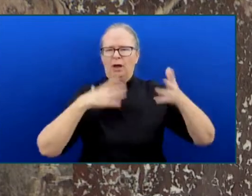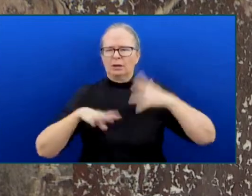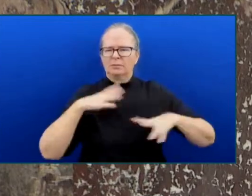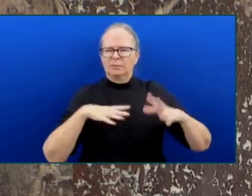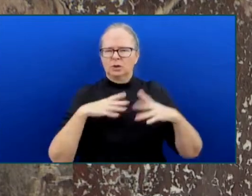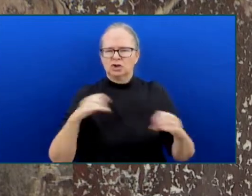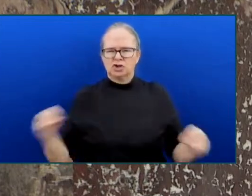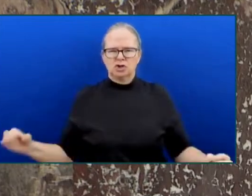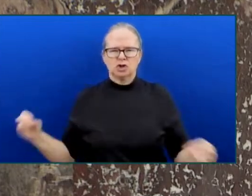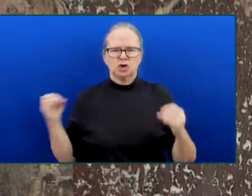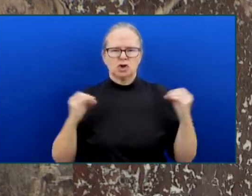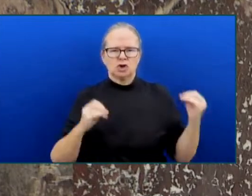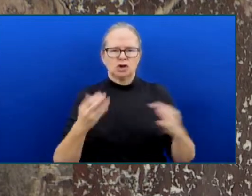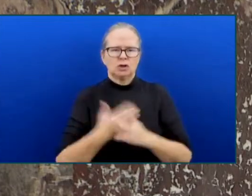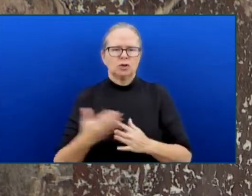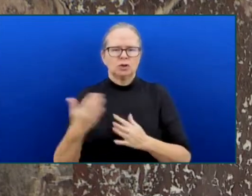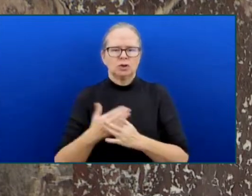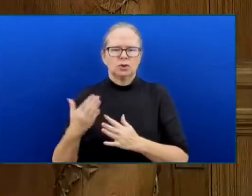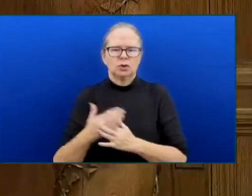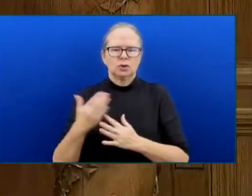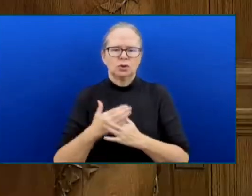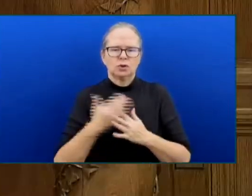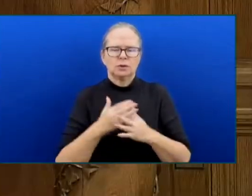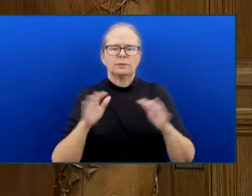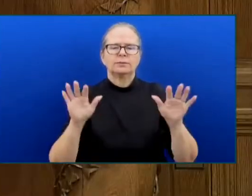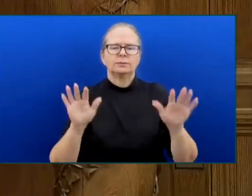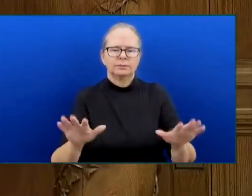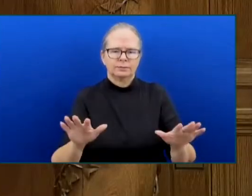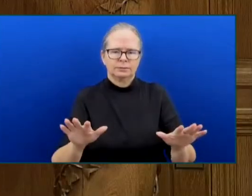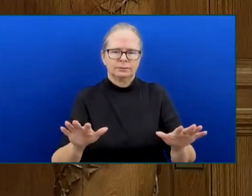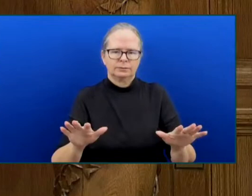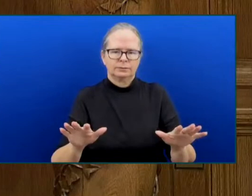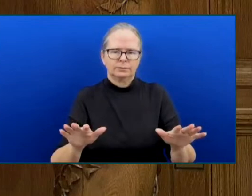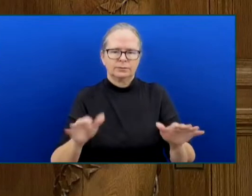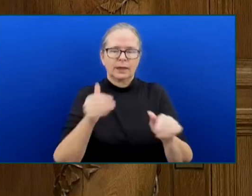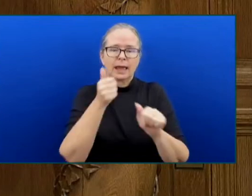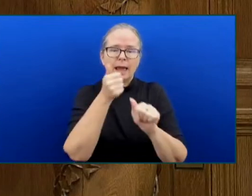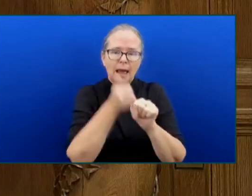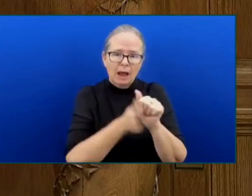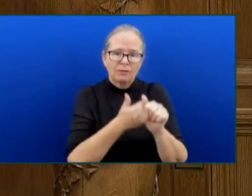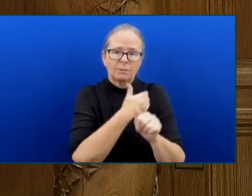Members, every member must refrain from name calling, please.